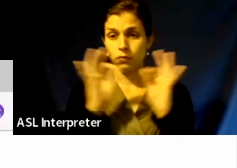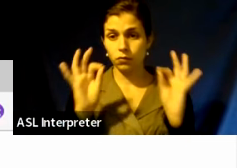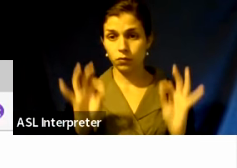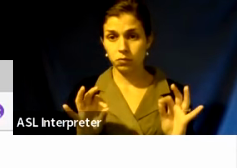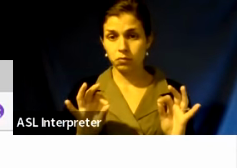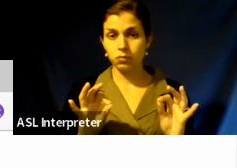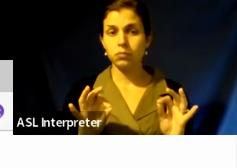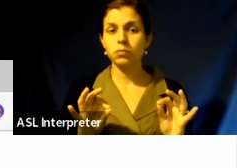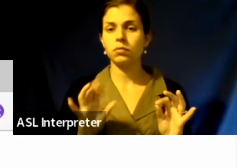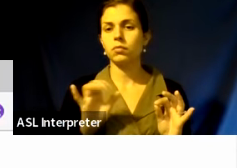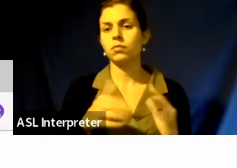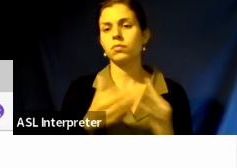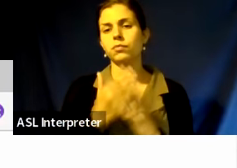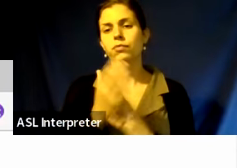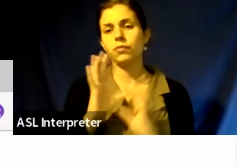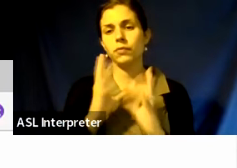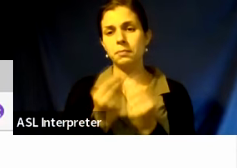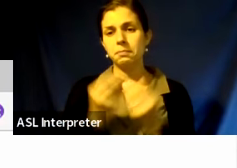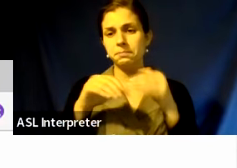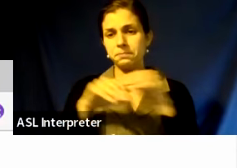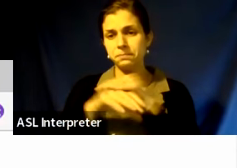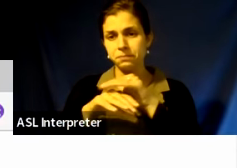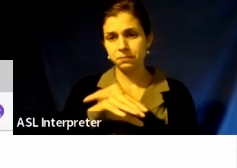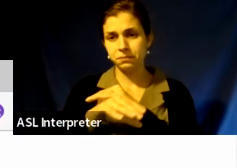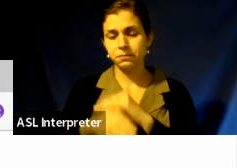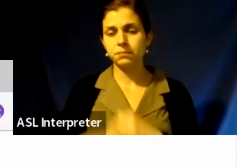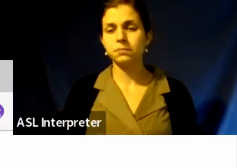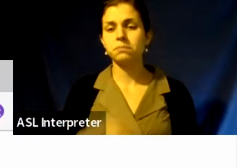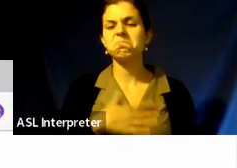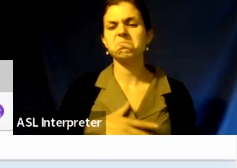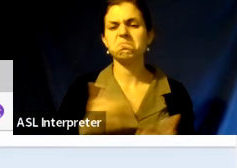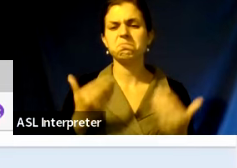So we'd ask you to come out here and look for those forms and complete them.